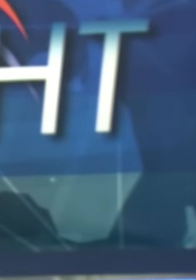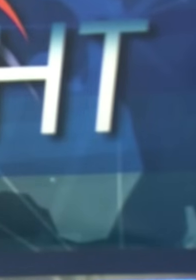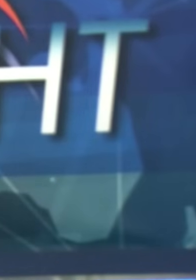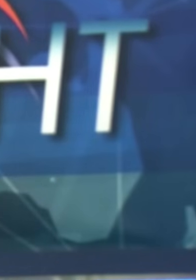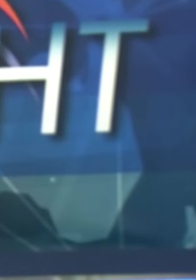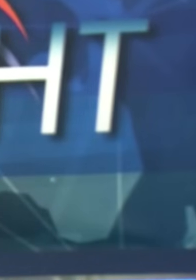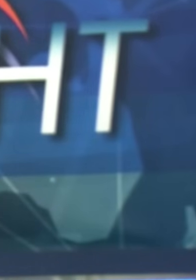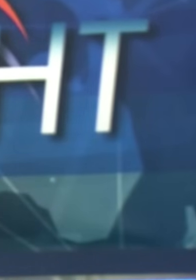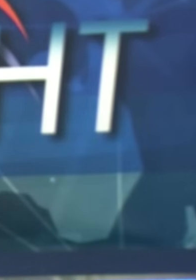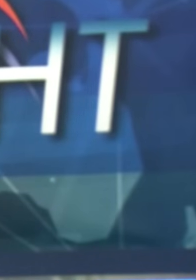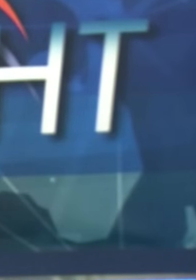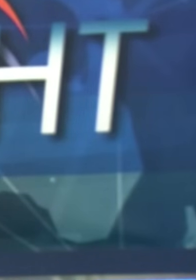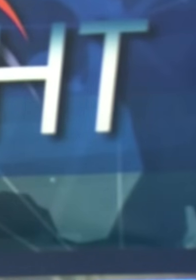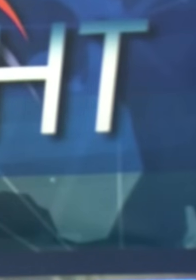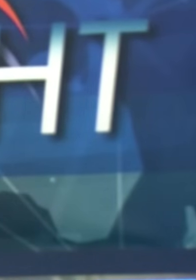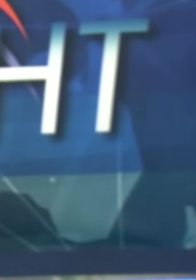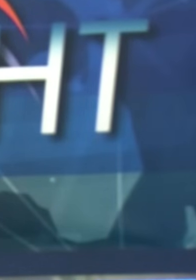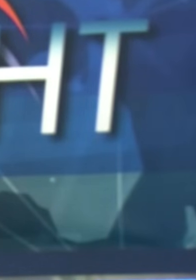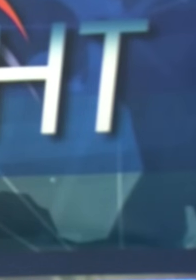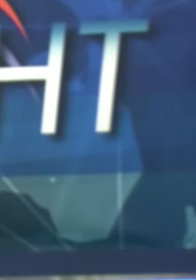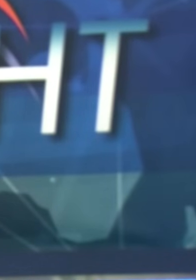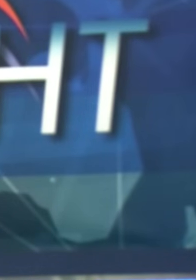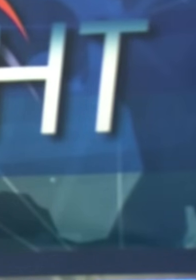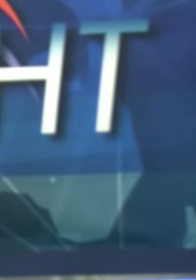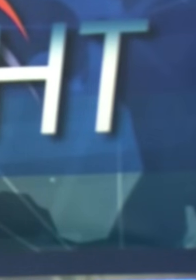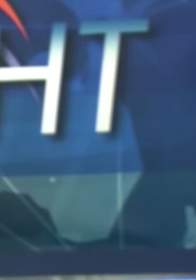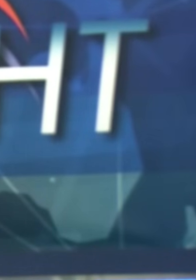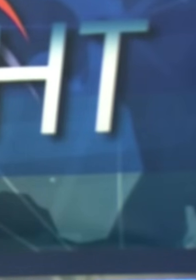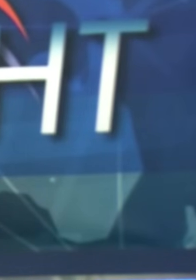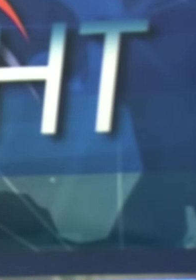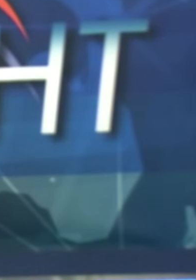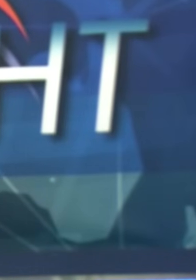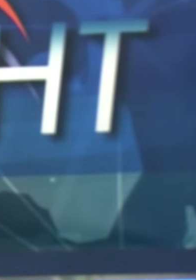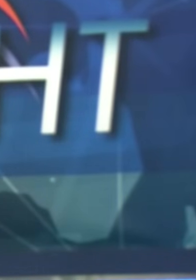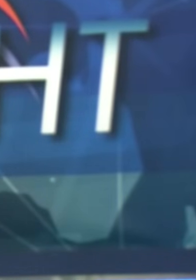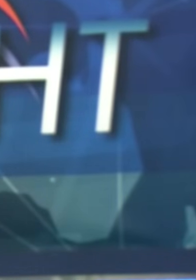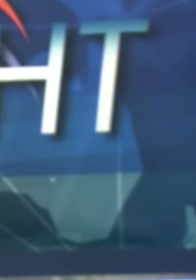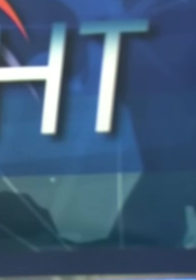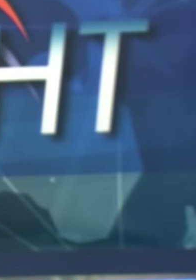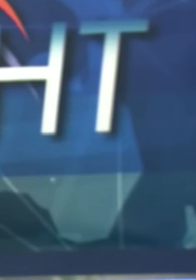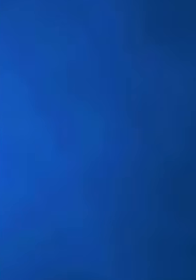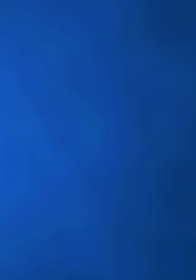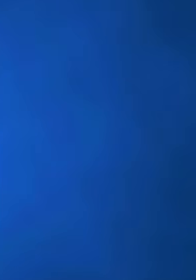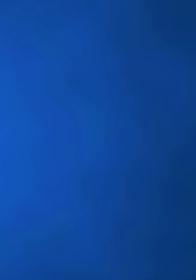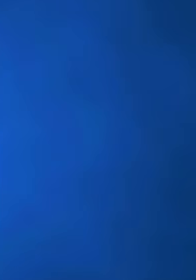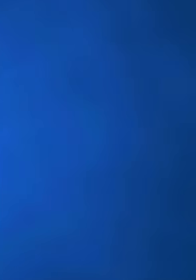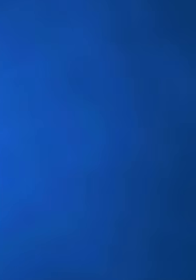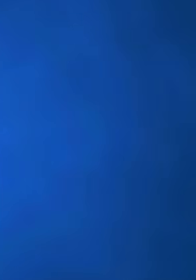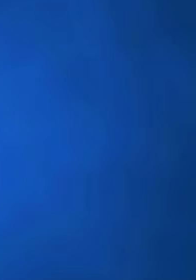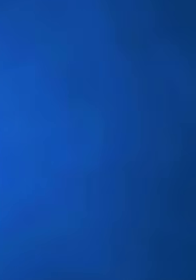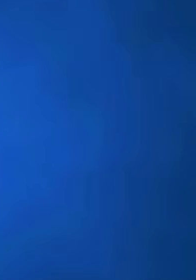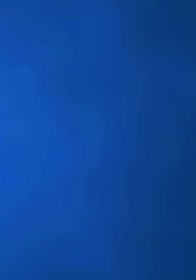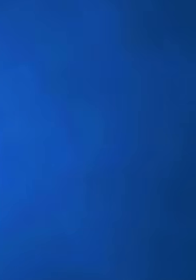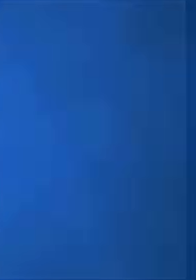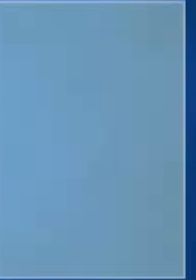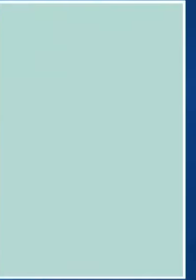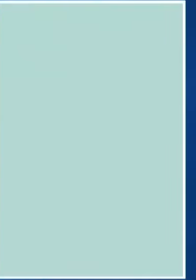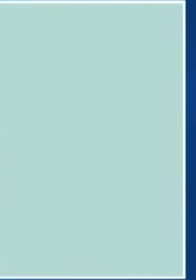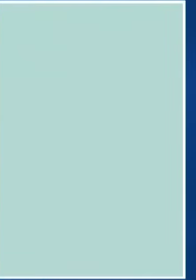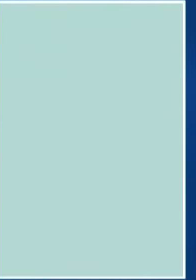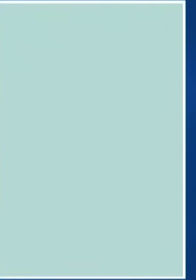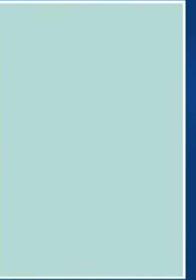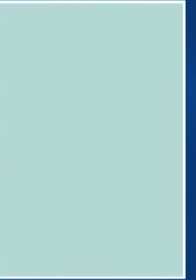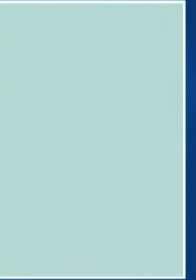tomorrow in a Davis Cup World Group 2 first round tie in Egypt. The tie is being played on clay at the